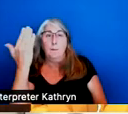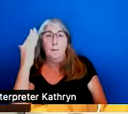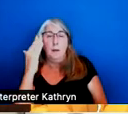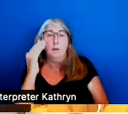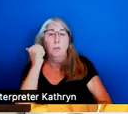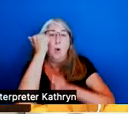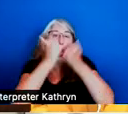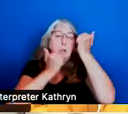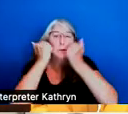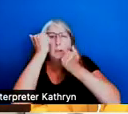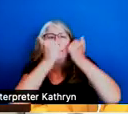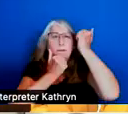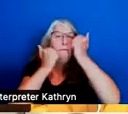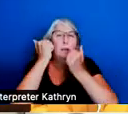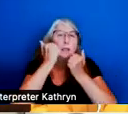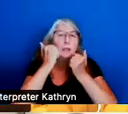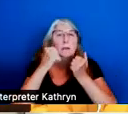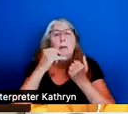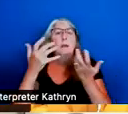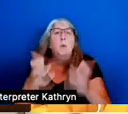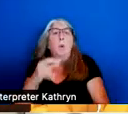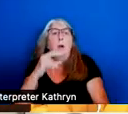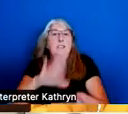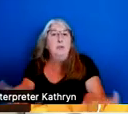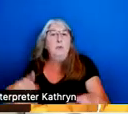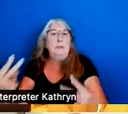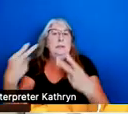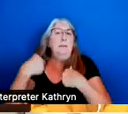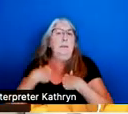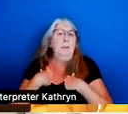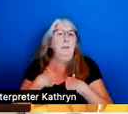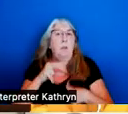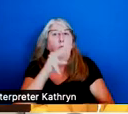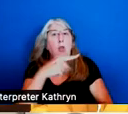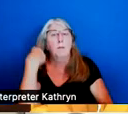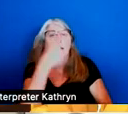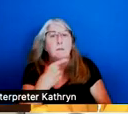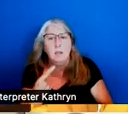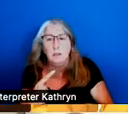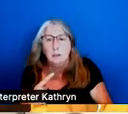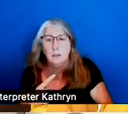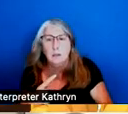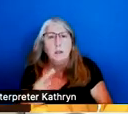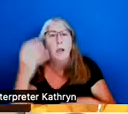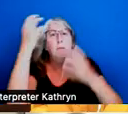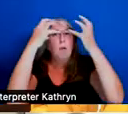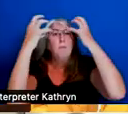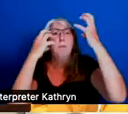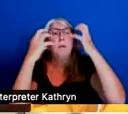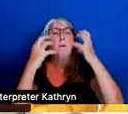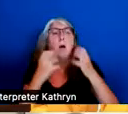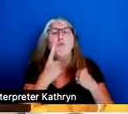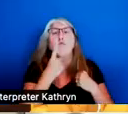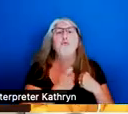my face so the kids will not see me. But when I see my face, I have chicken pox all over my face. I have red